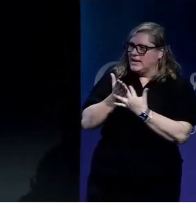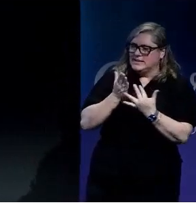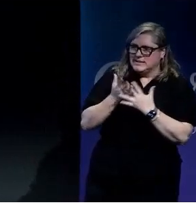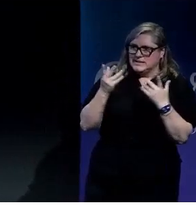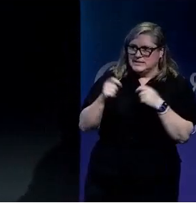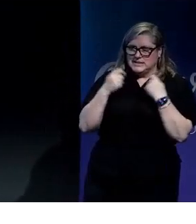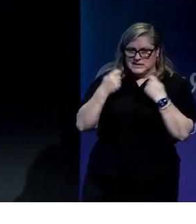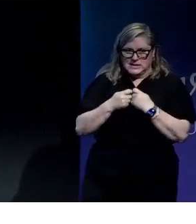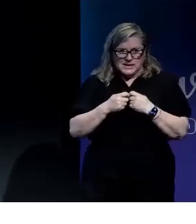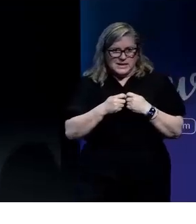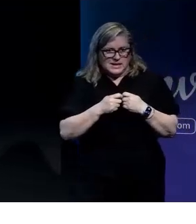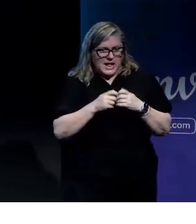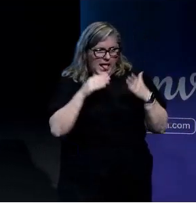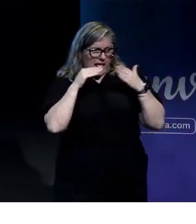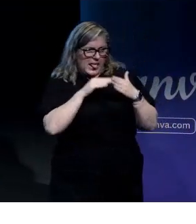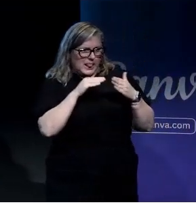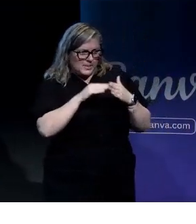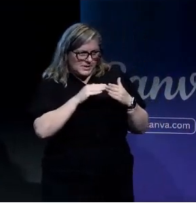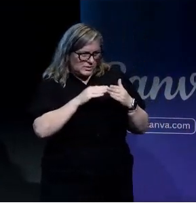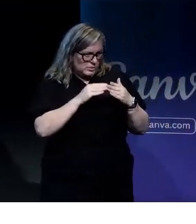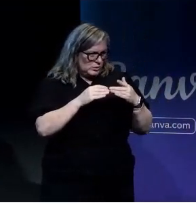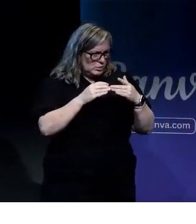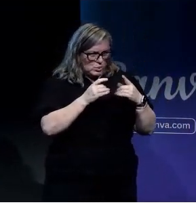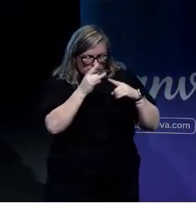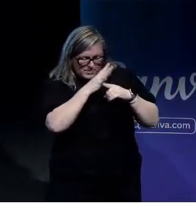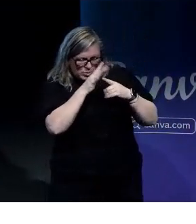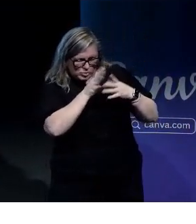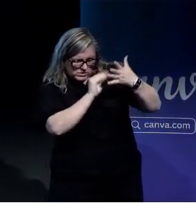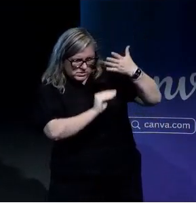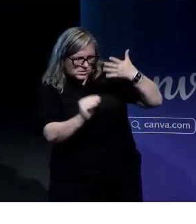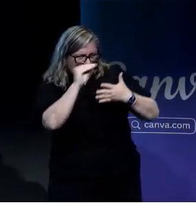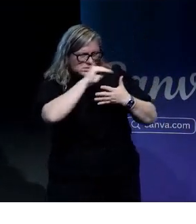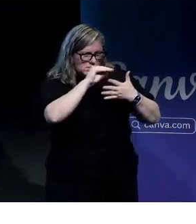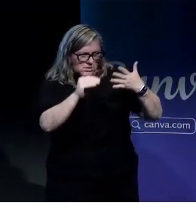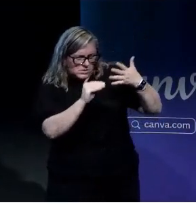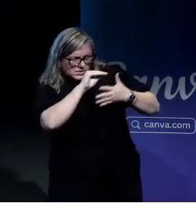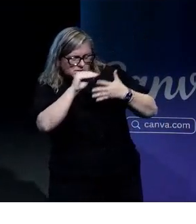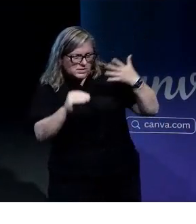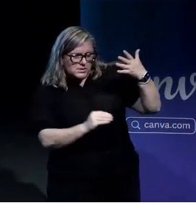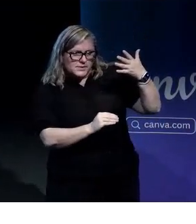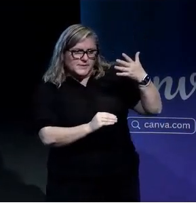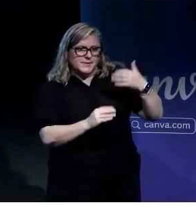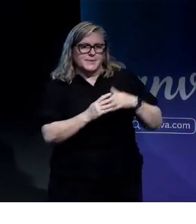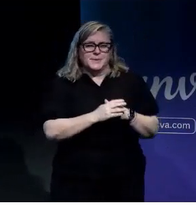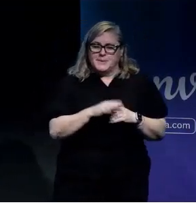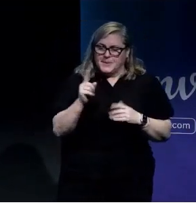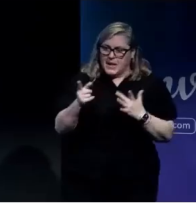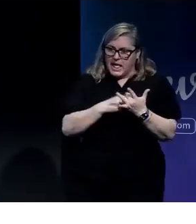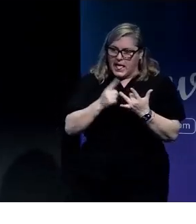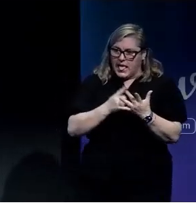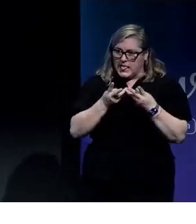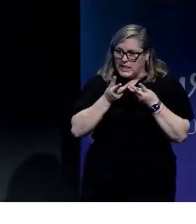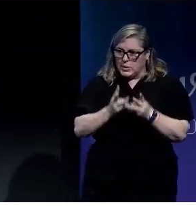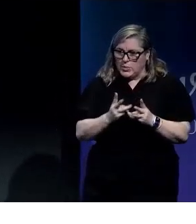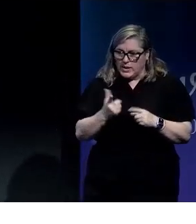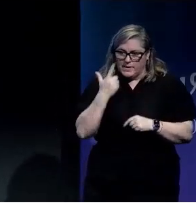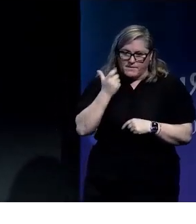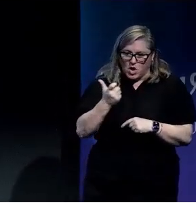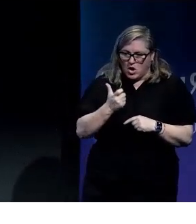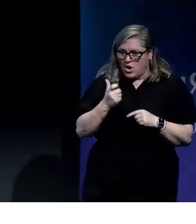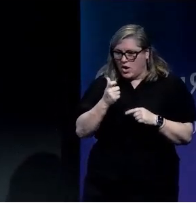of help triage that and add it to your list. Other ways to find vendors include